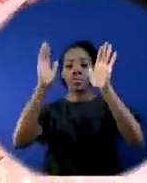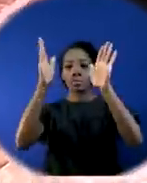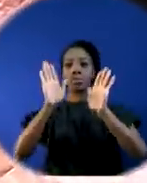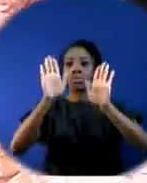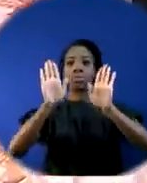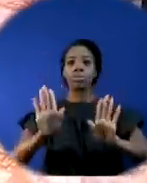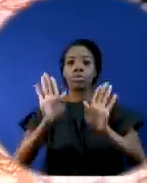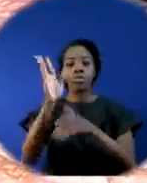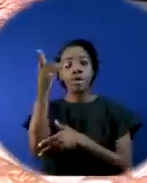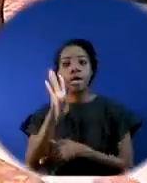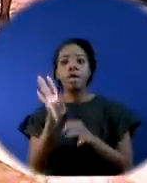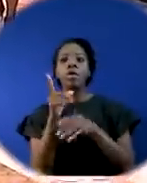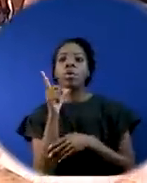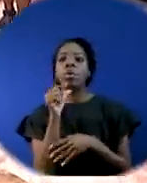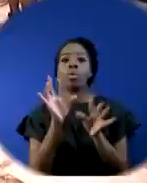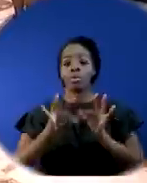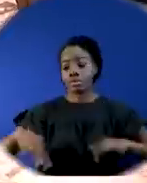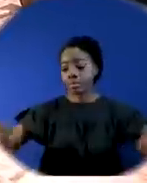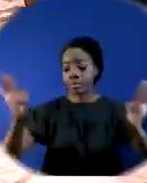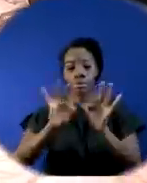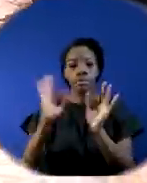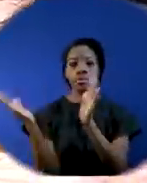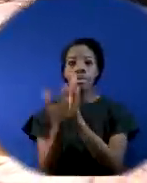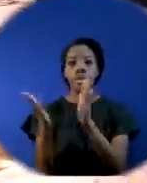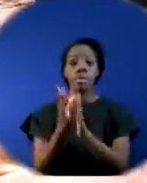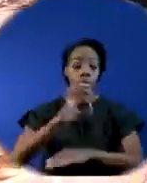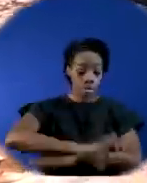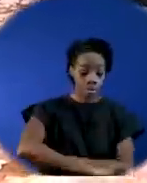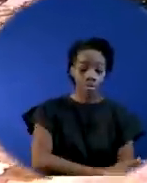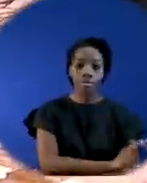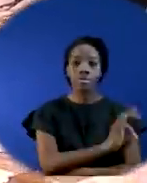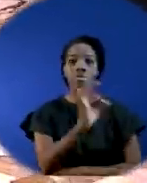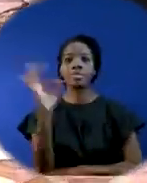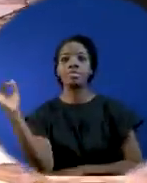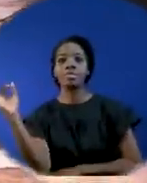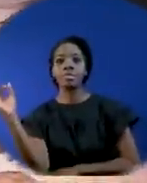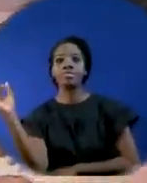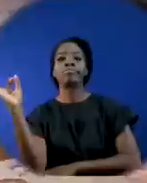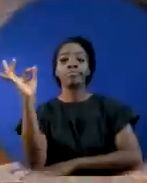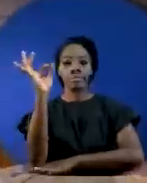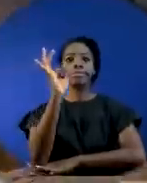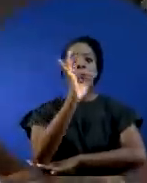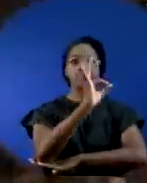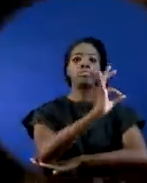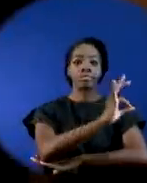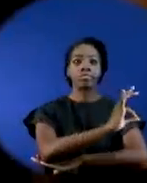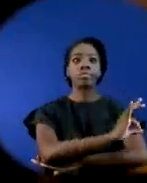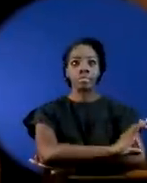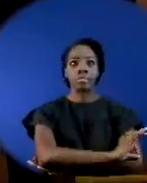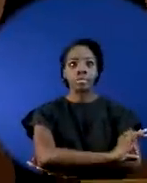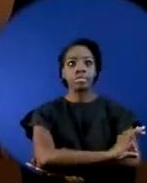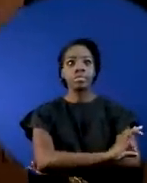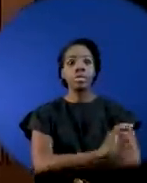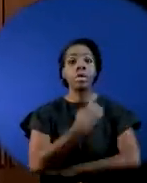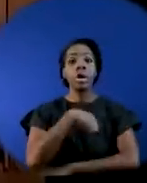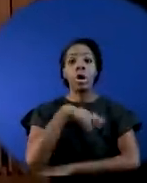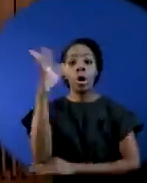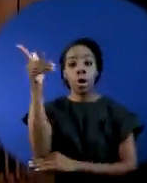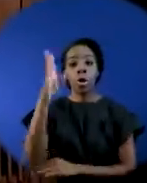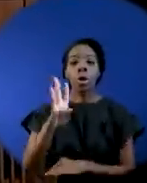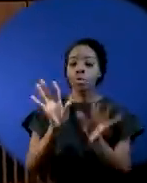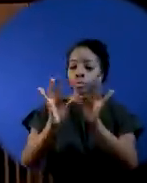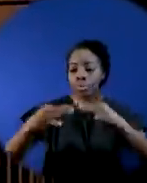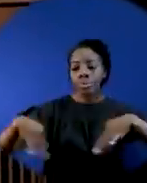worthy to be praised from the rising of the sun even until the setting of the same. Our God